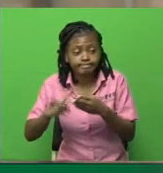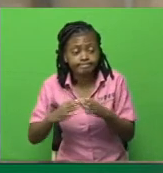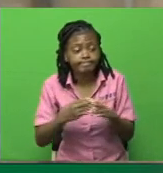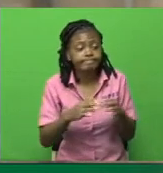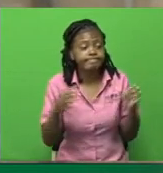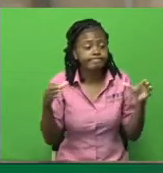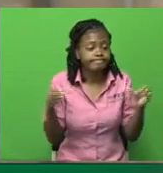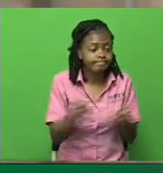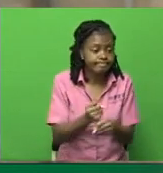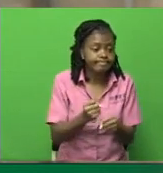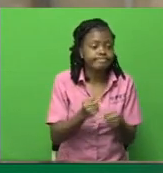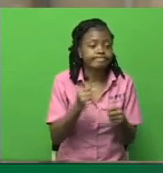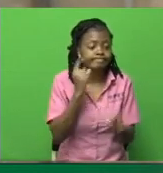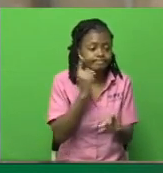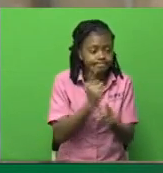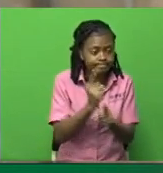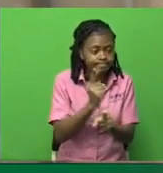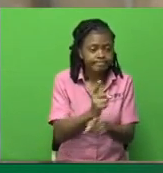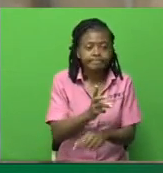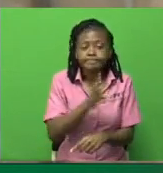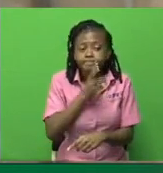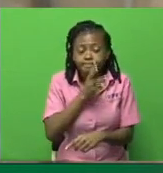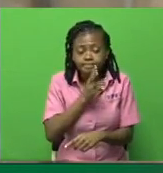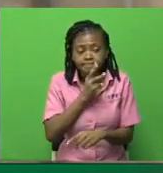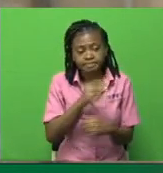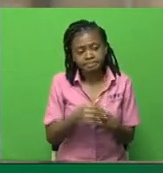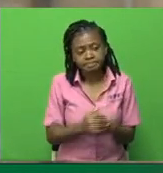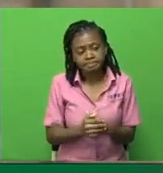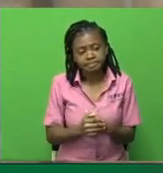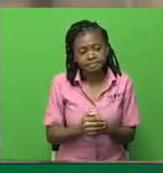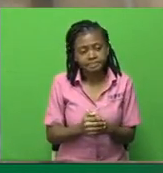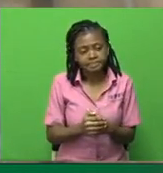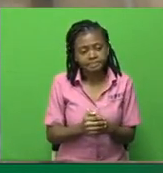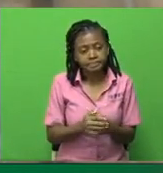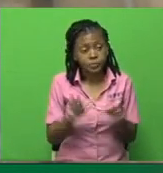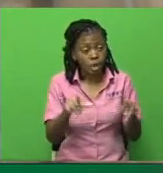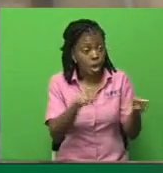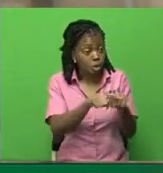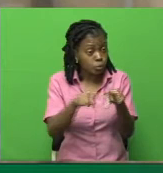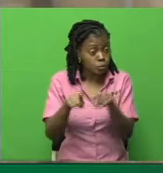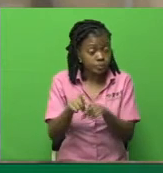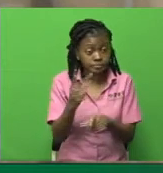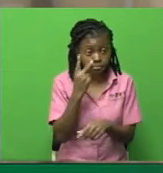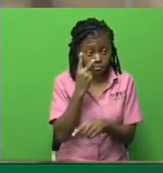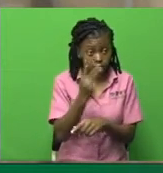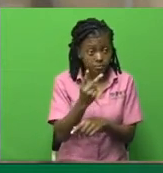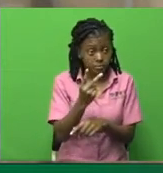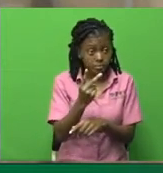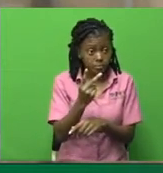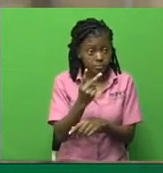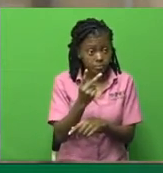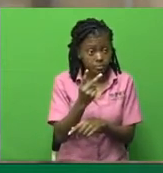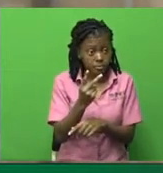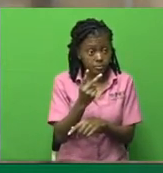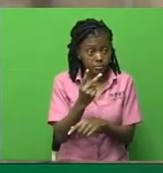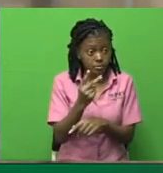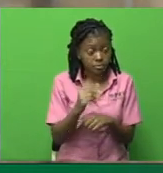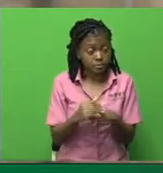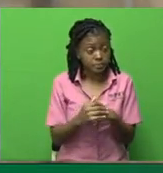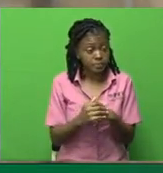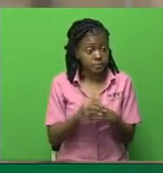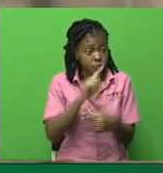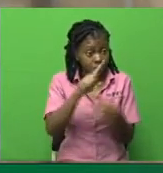a reliable supply of water in the same way we would have seen Madam speaker that in the throes of the